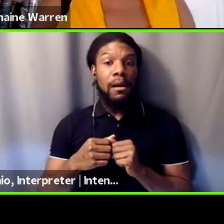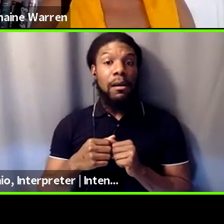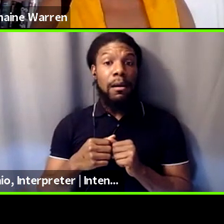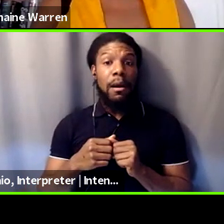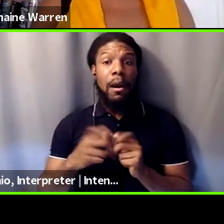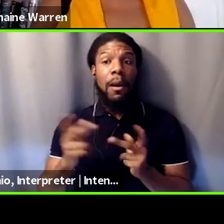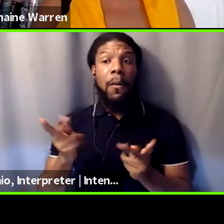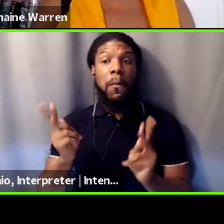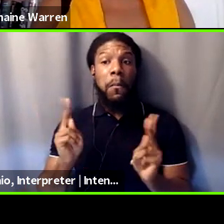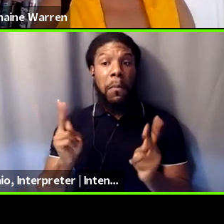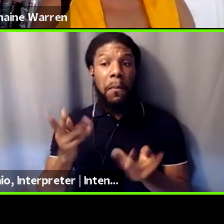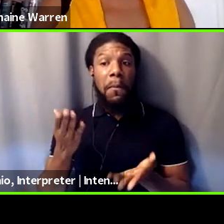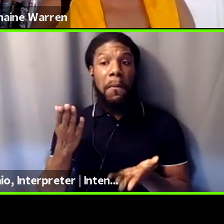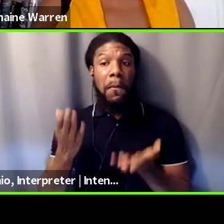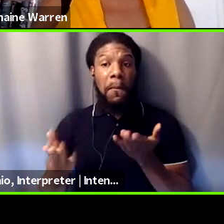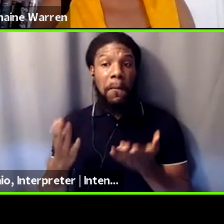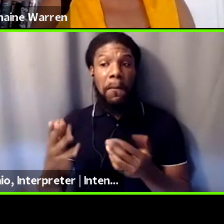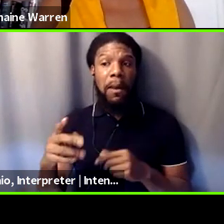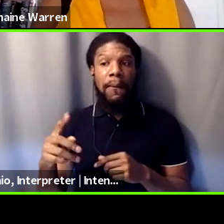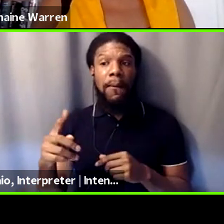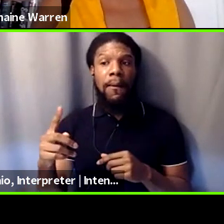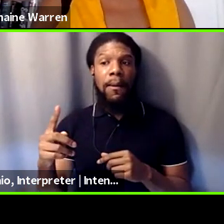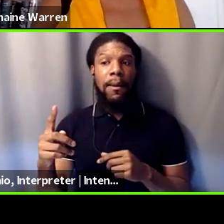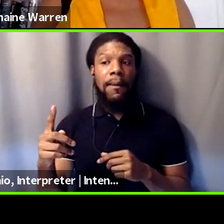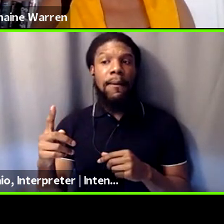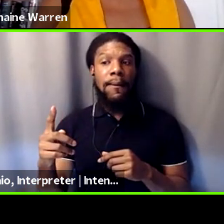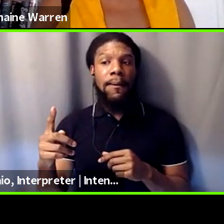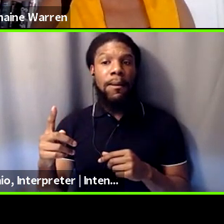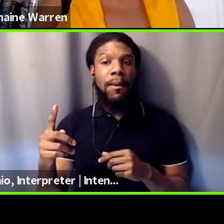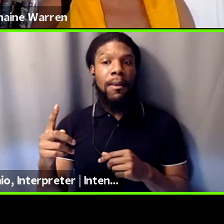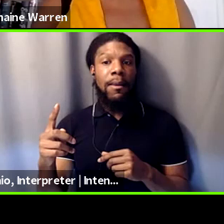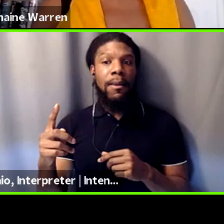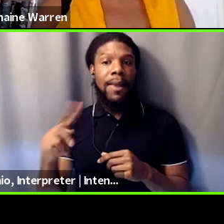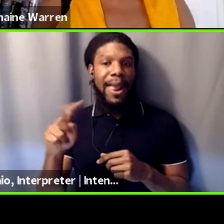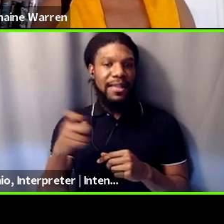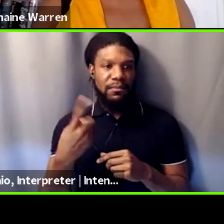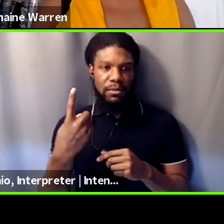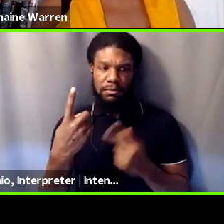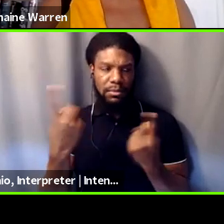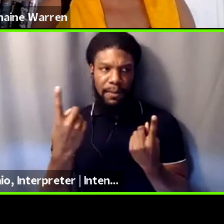oh, they don't ask in Germany anymore, like, where are you from? Because,